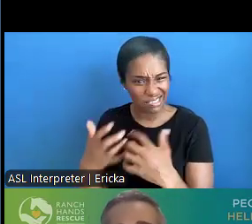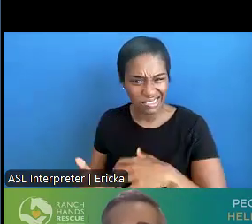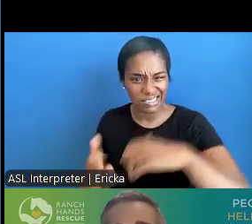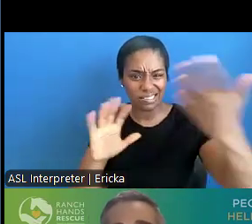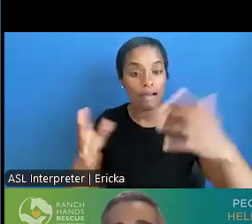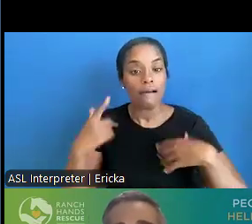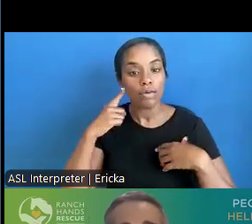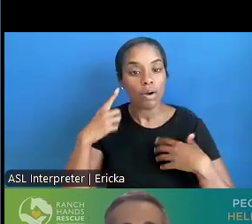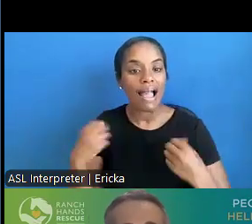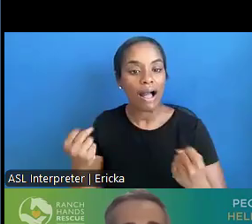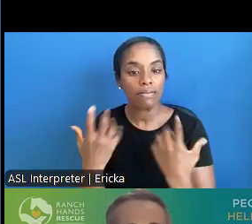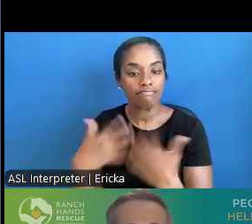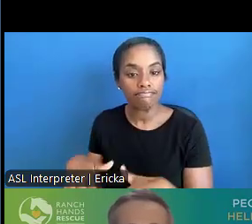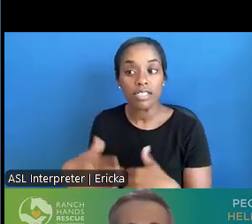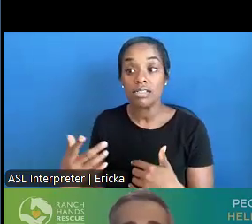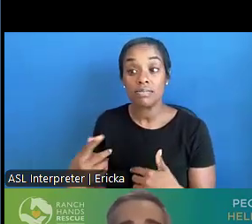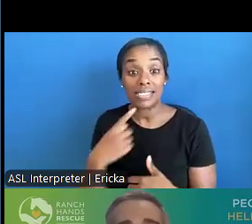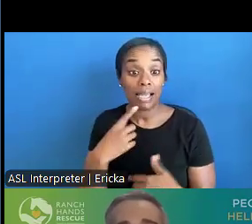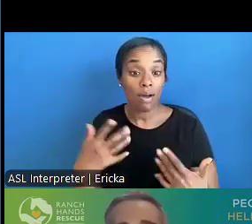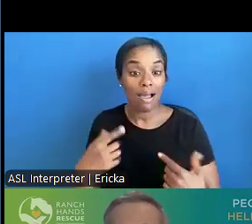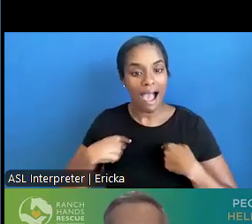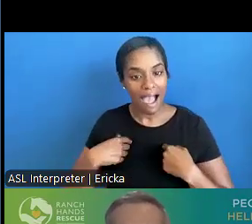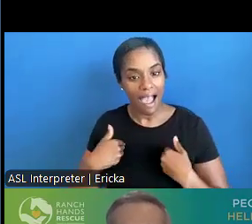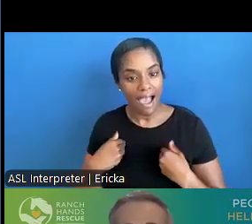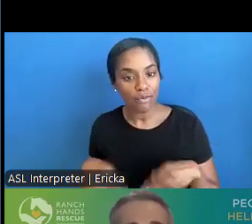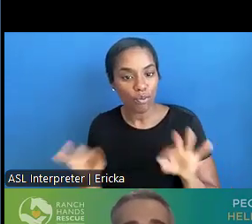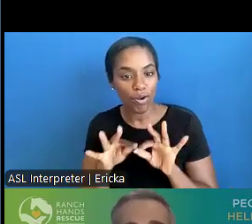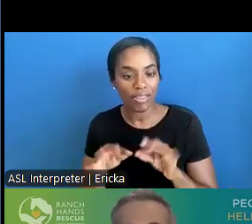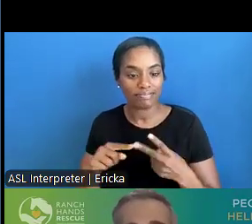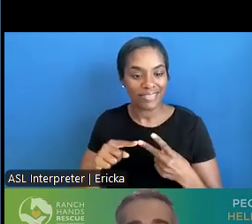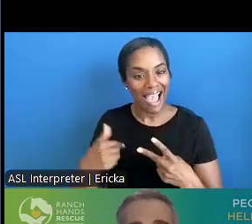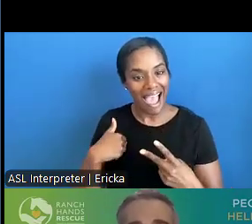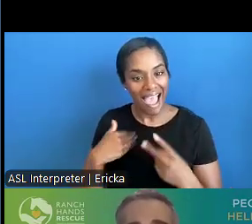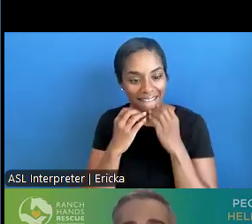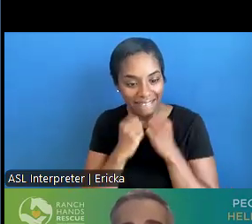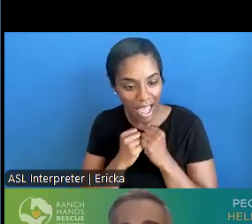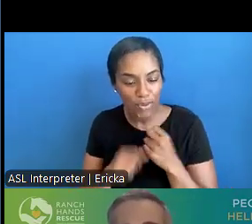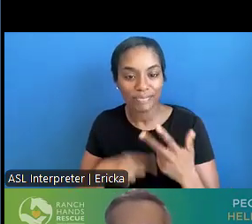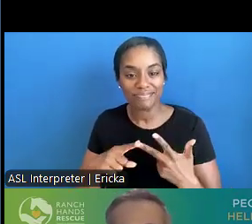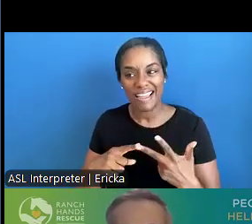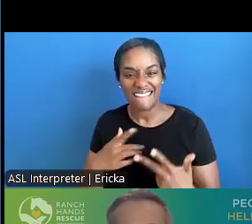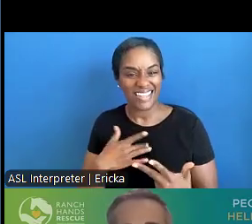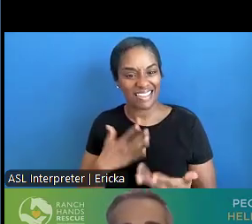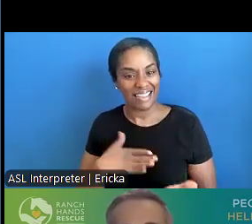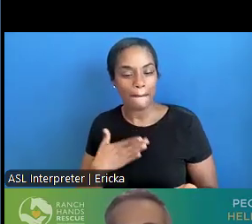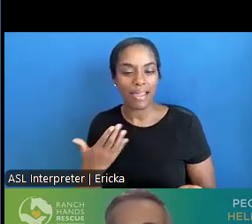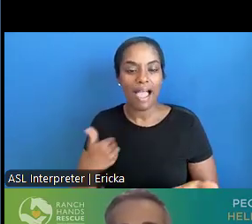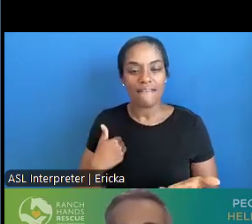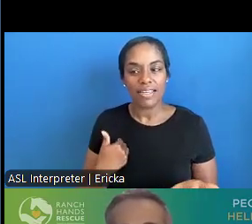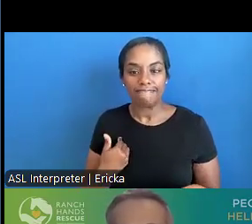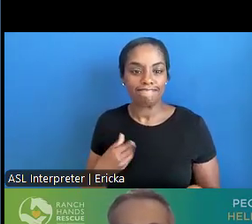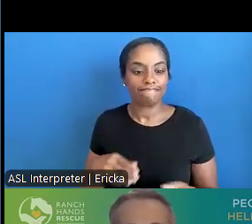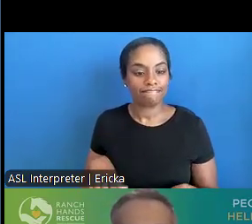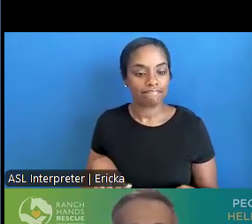something like I have worth, I have value, feeling happy, and then having upregulated, warm, fuzzy, positive emotions